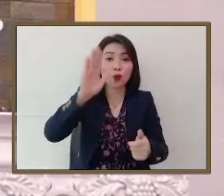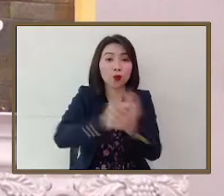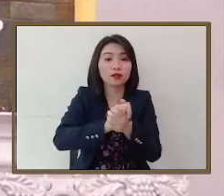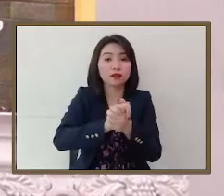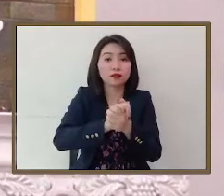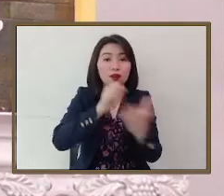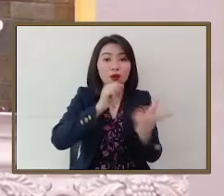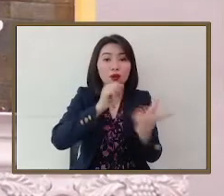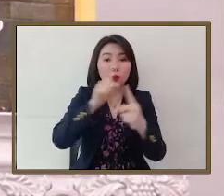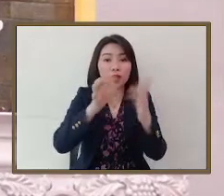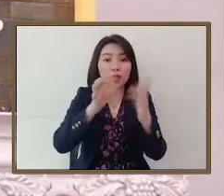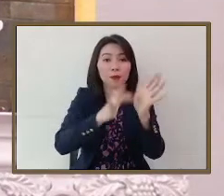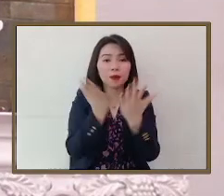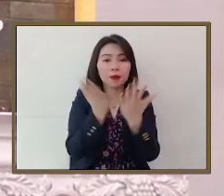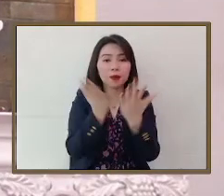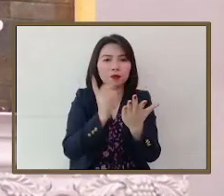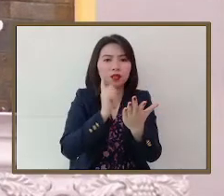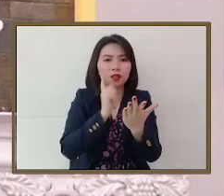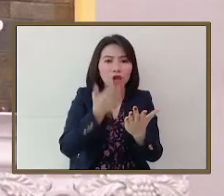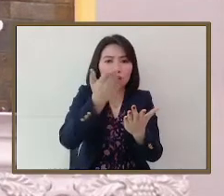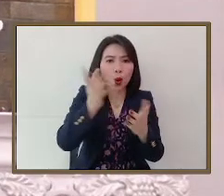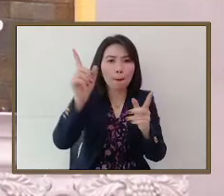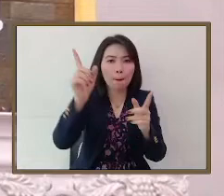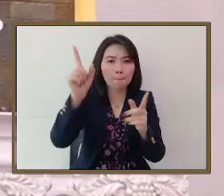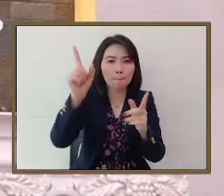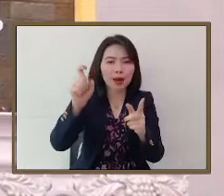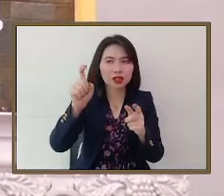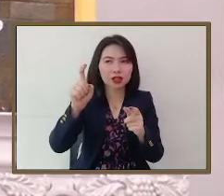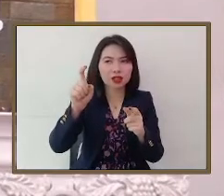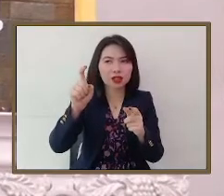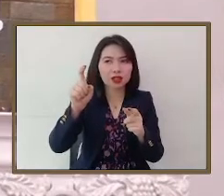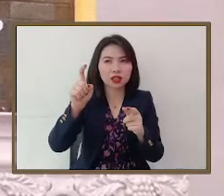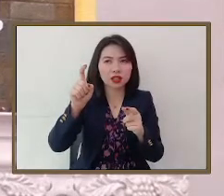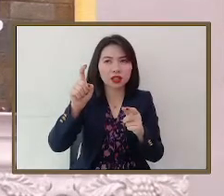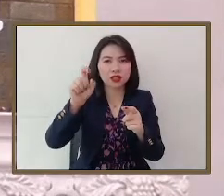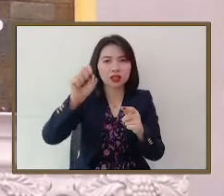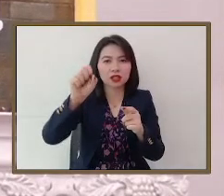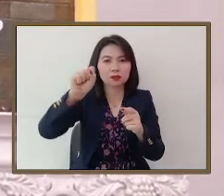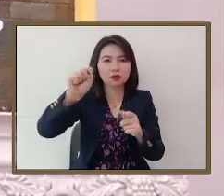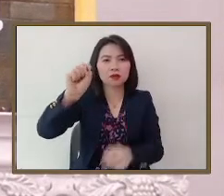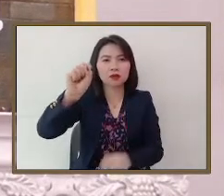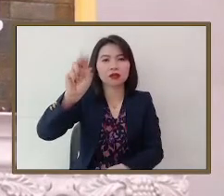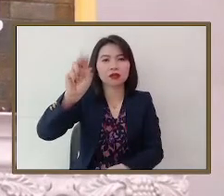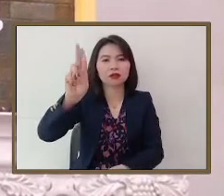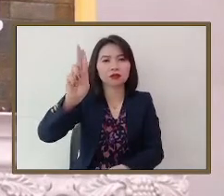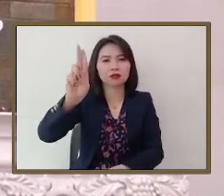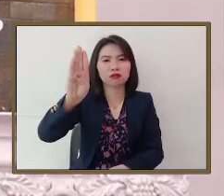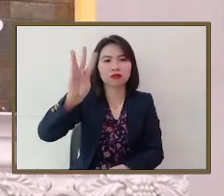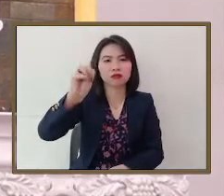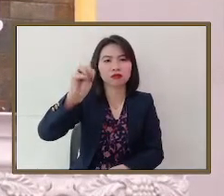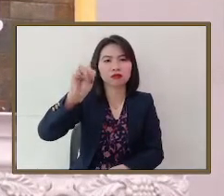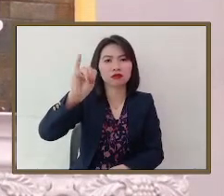submit yourselves unto your own husbands? How do you interpret that? Depende.